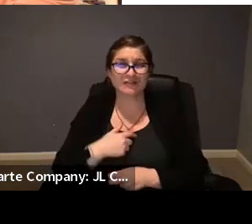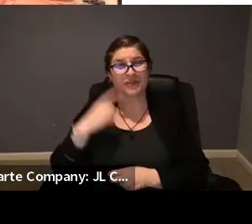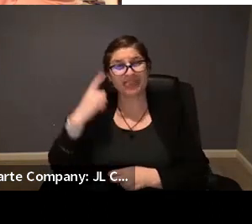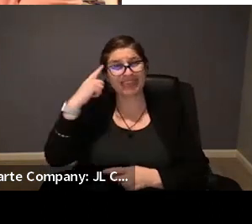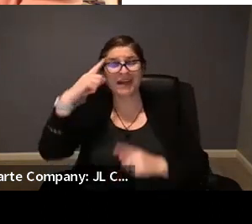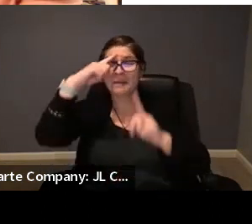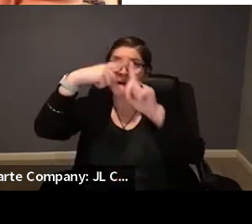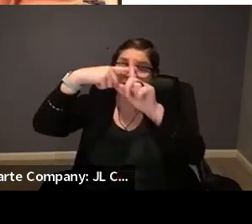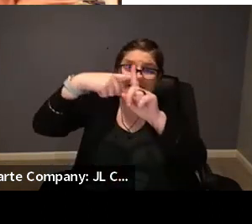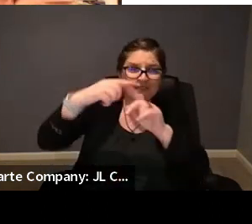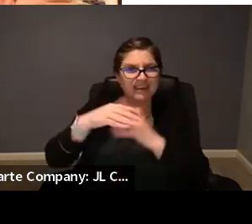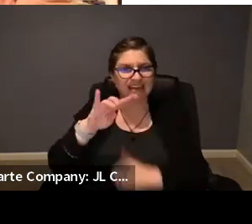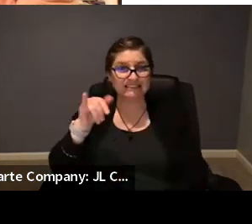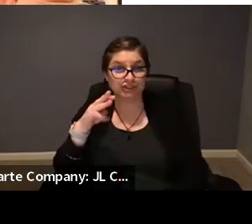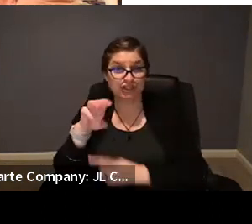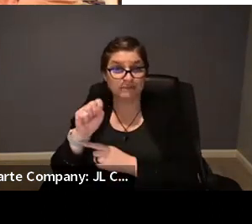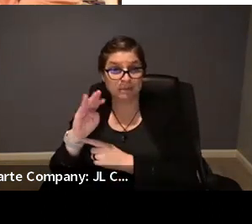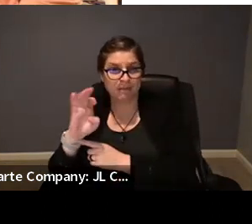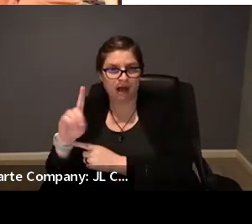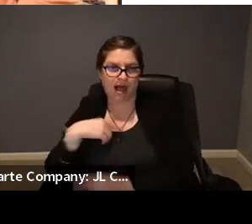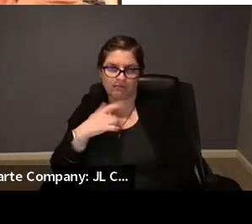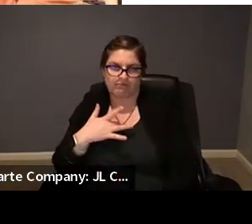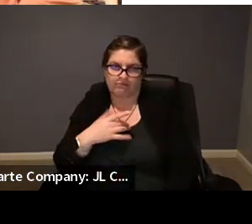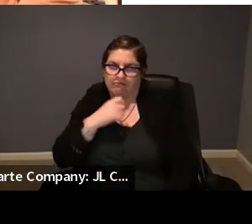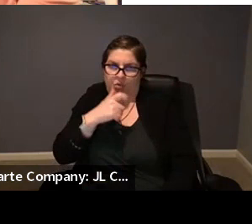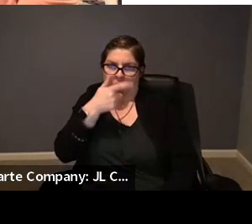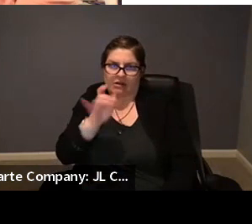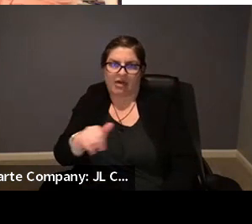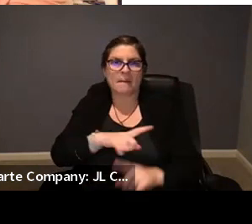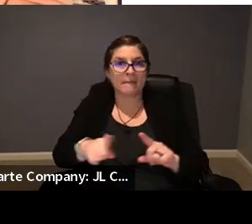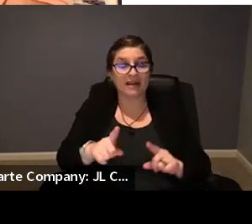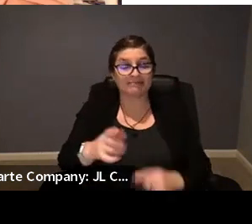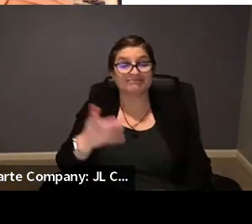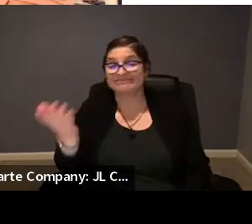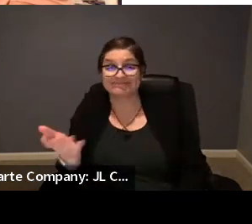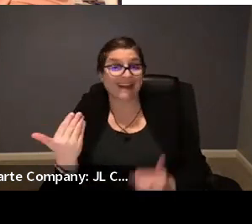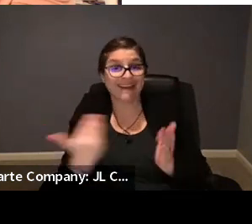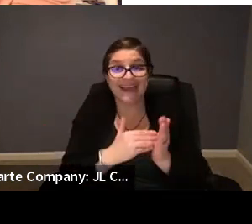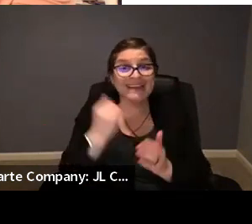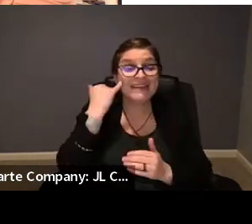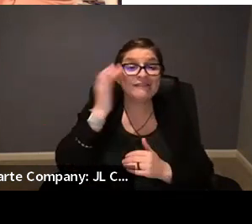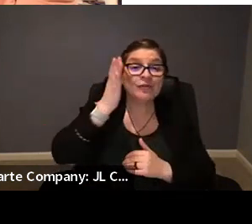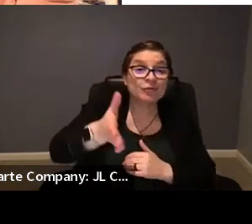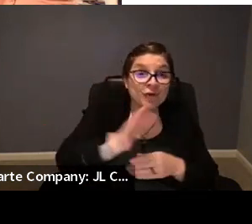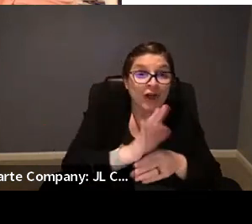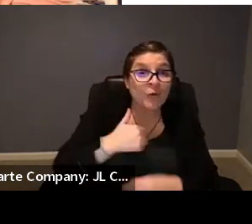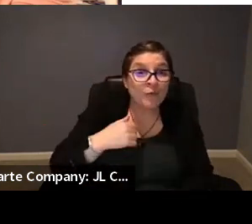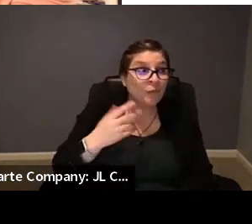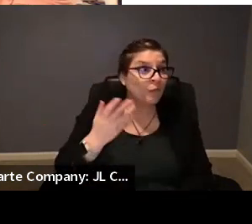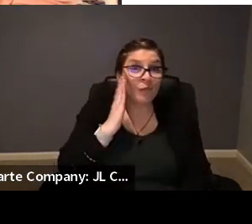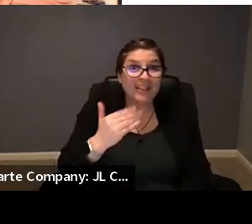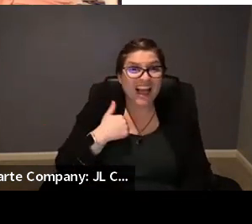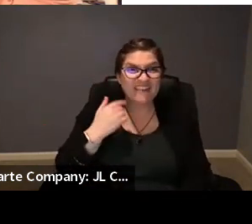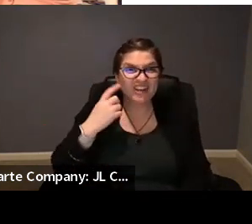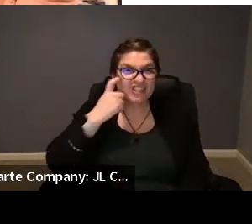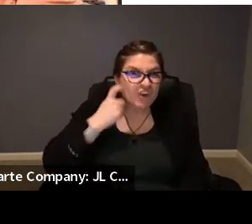comes out, like I don't watch those movies, but whenever that comes out, you know, is the villain going to have, you know, some huge scar? Like you think about The Lion King and